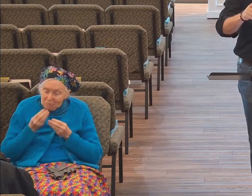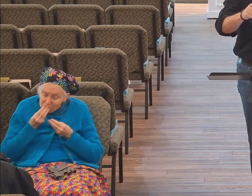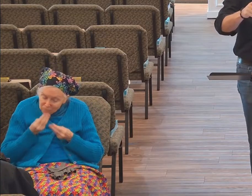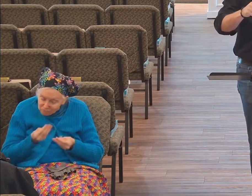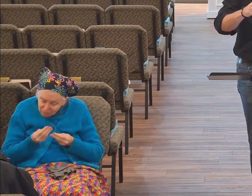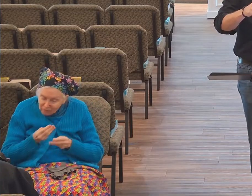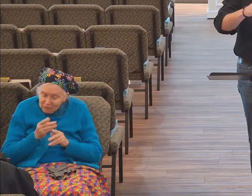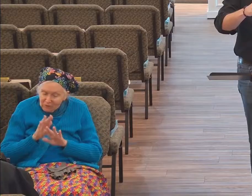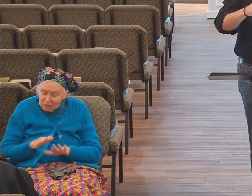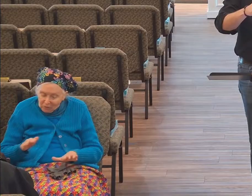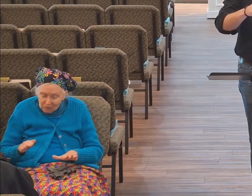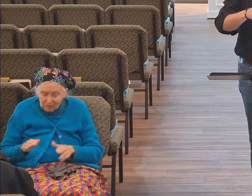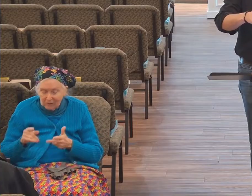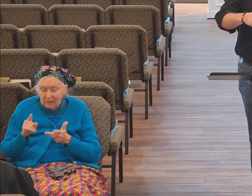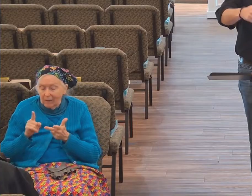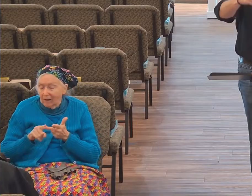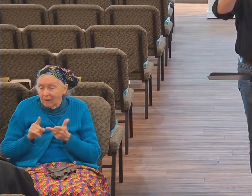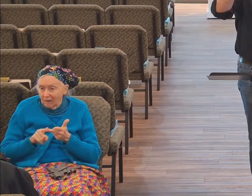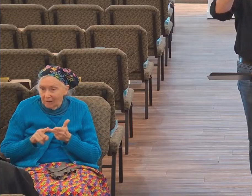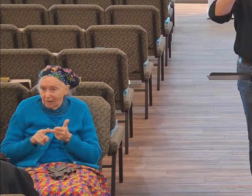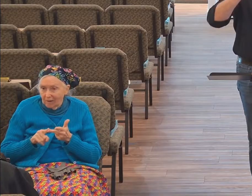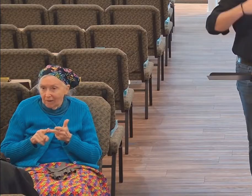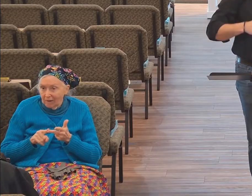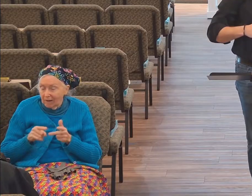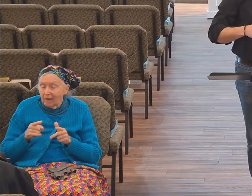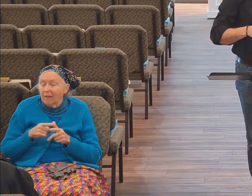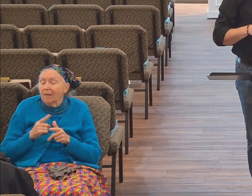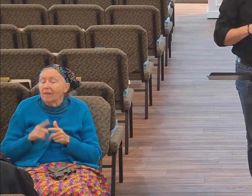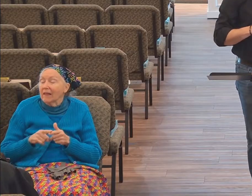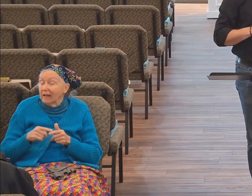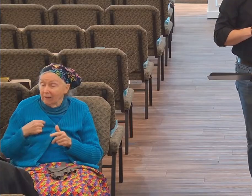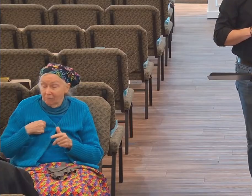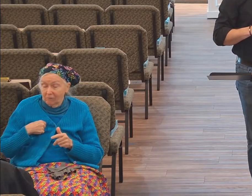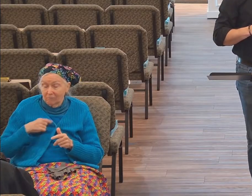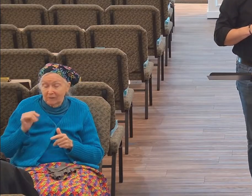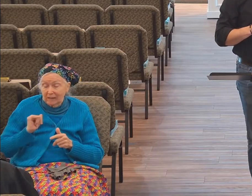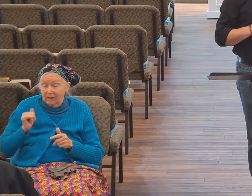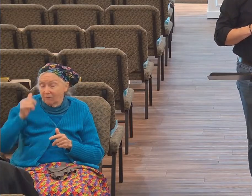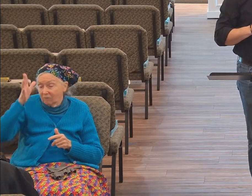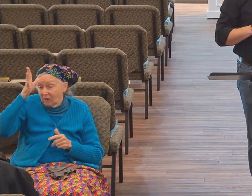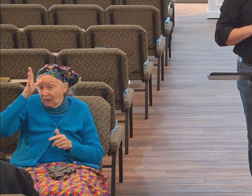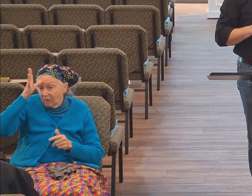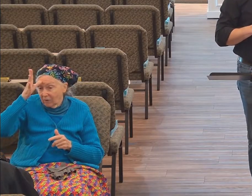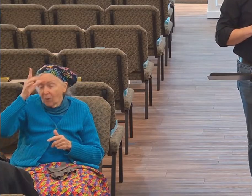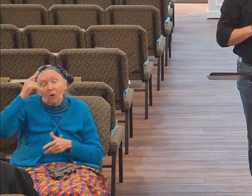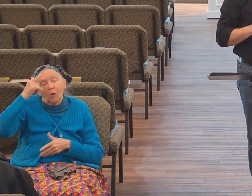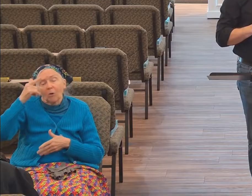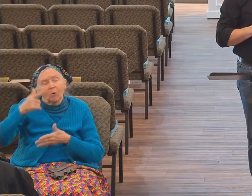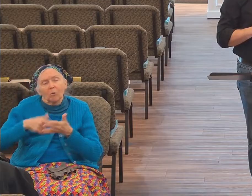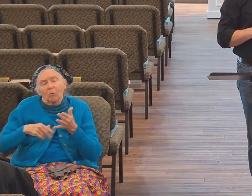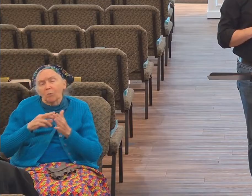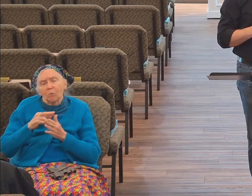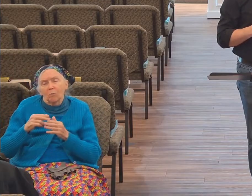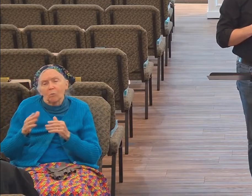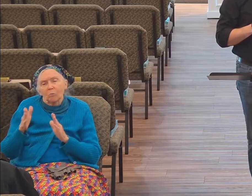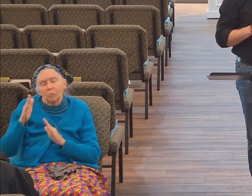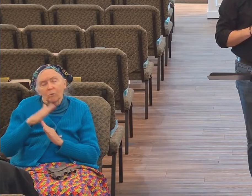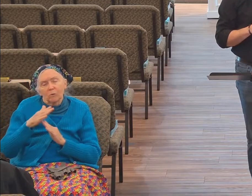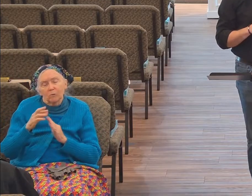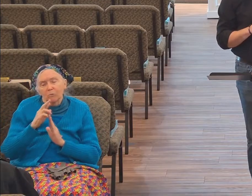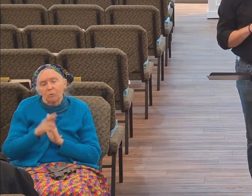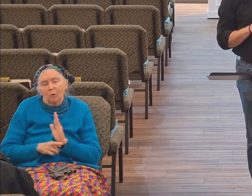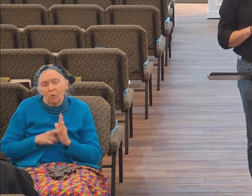then he goes on to talk about a father. What was the primary role of a father?